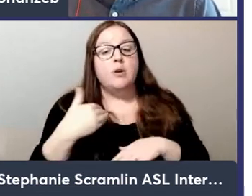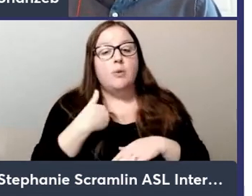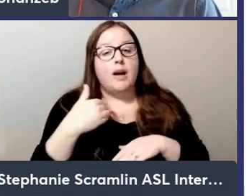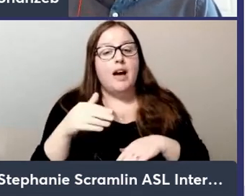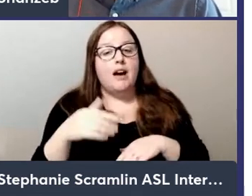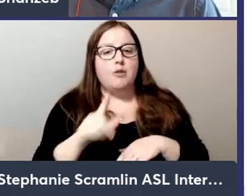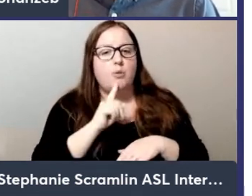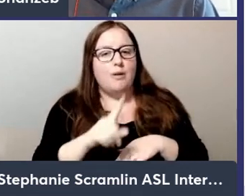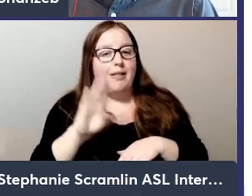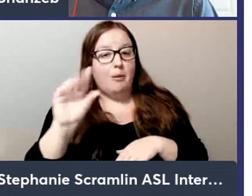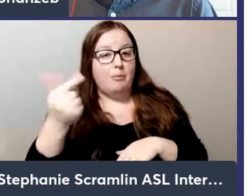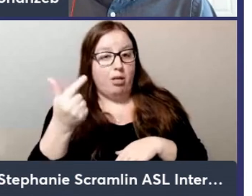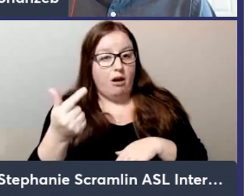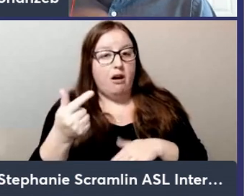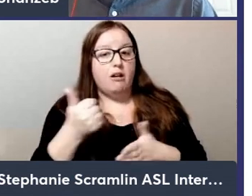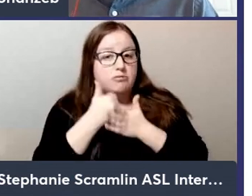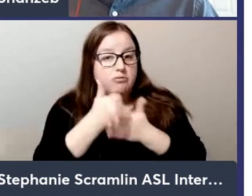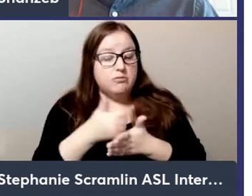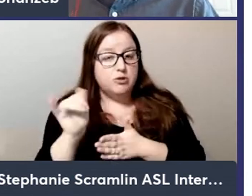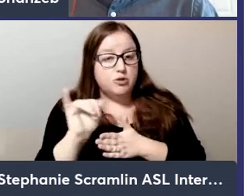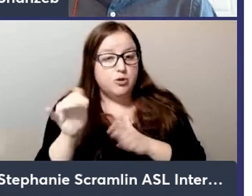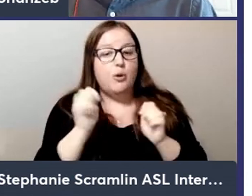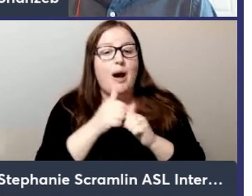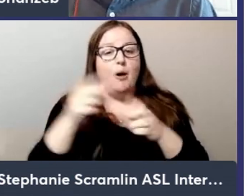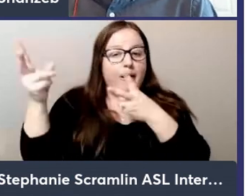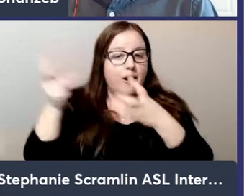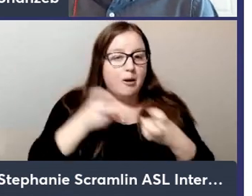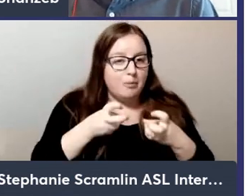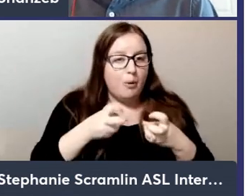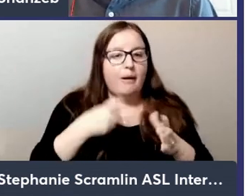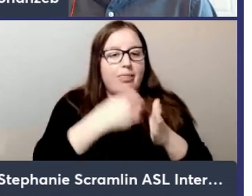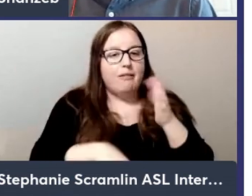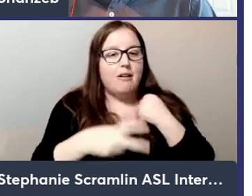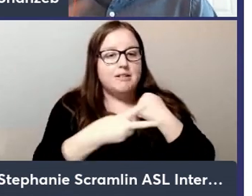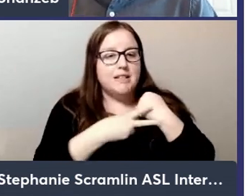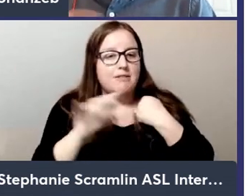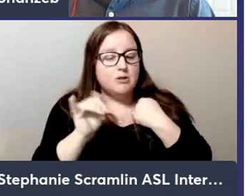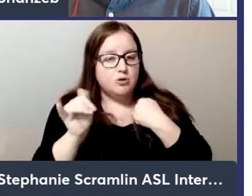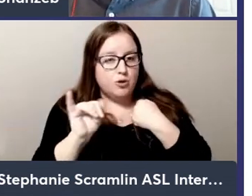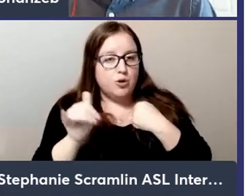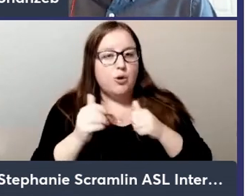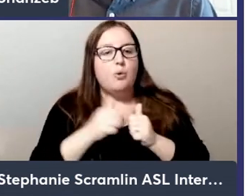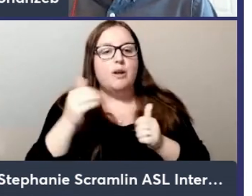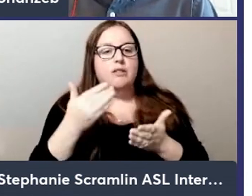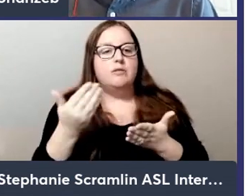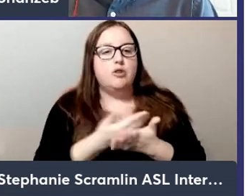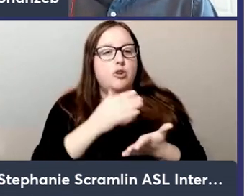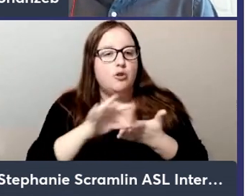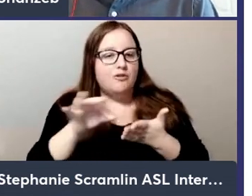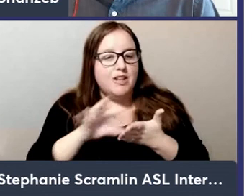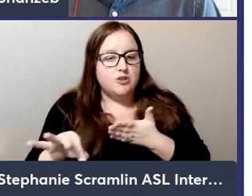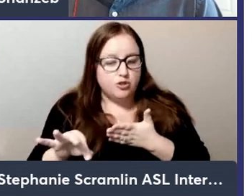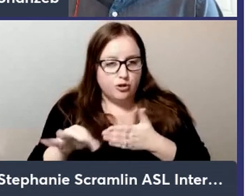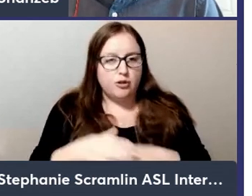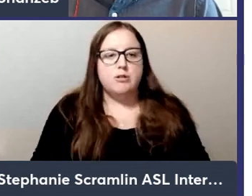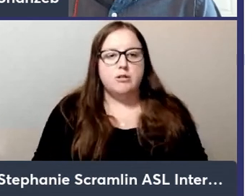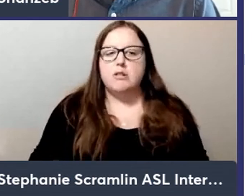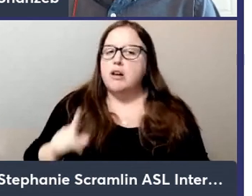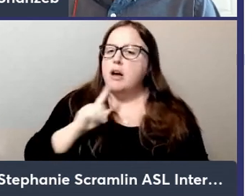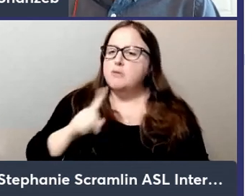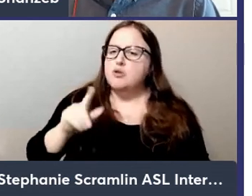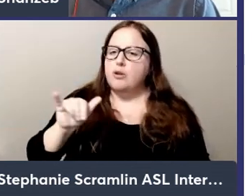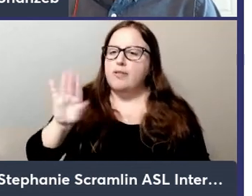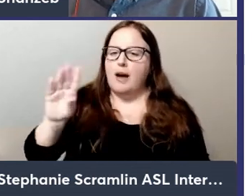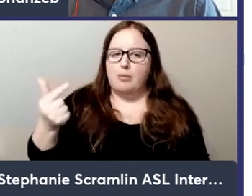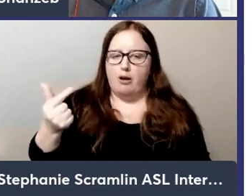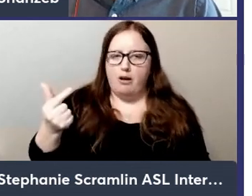useful blog, which talks about how to do the imports and the cost savings that come with this new feature. So I'm sure that that blog will